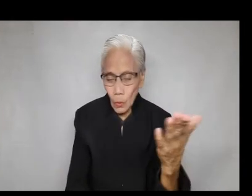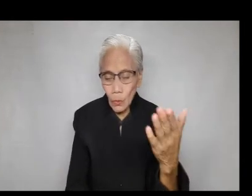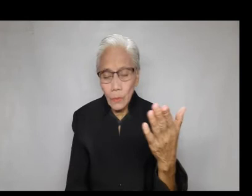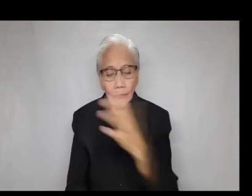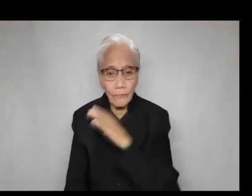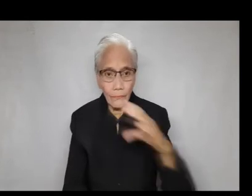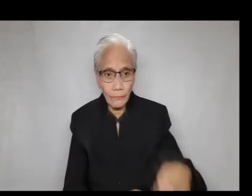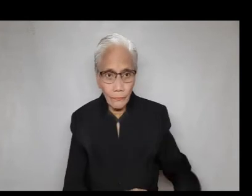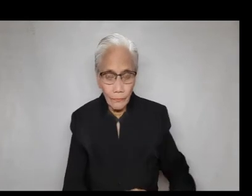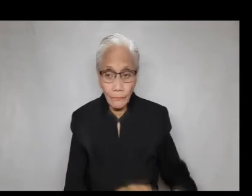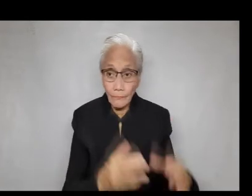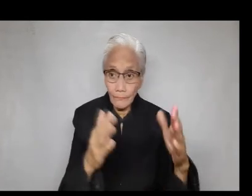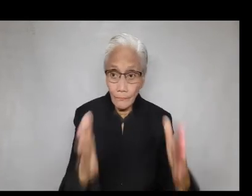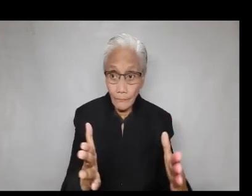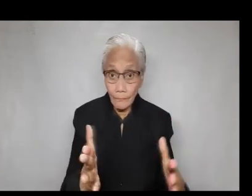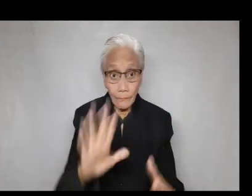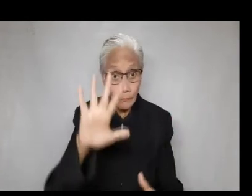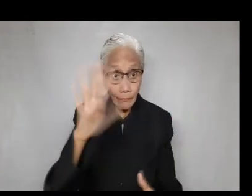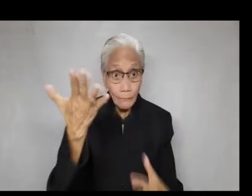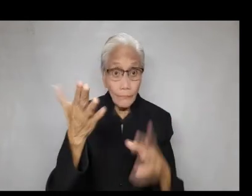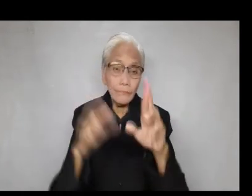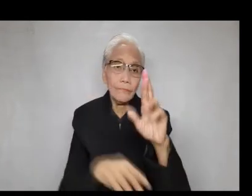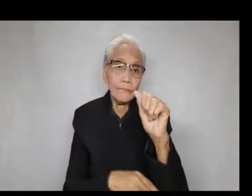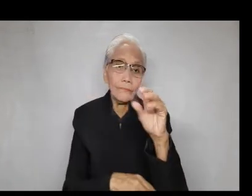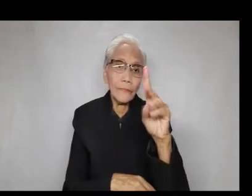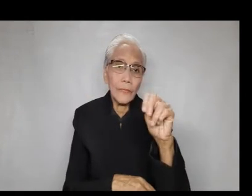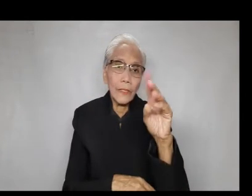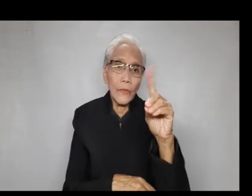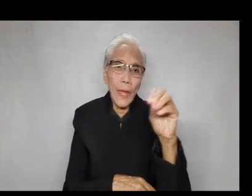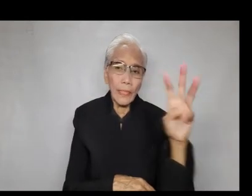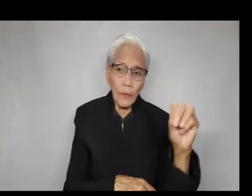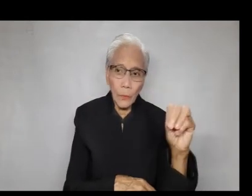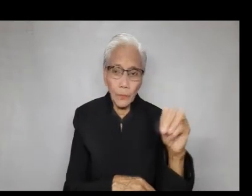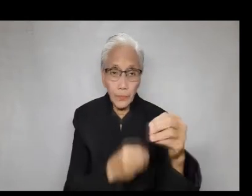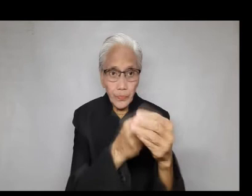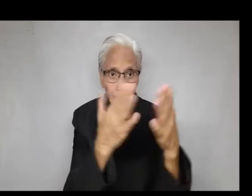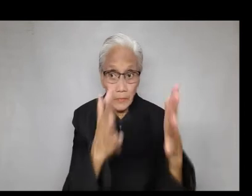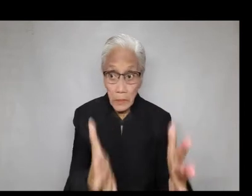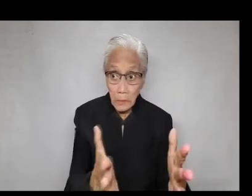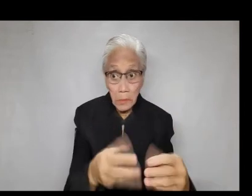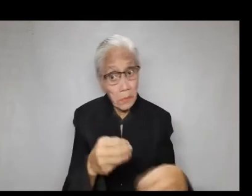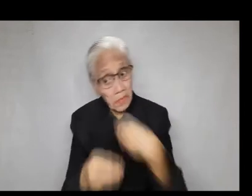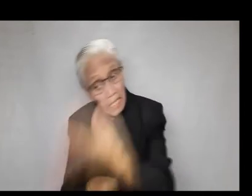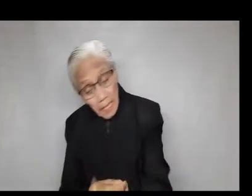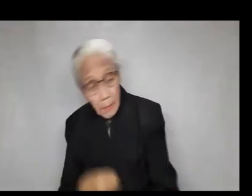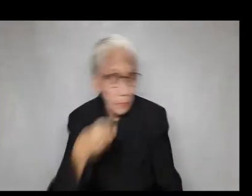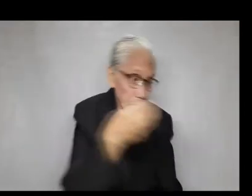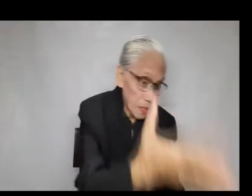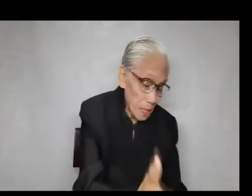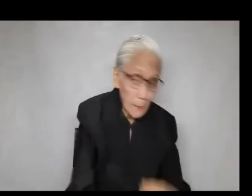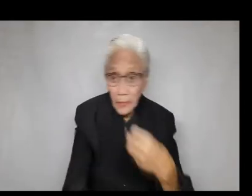a squirt giver. Shame on you, Christian. The fifth mark is that you are